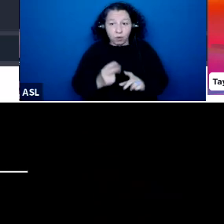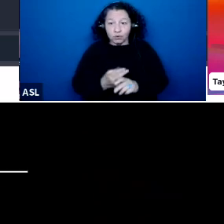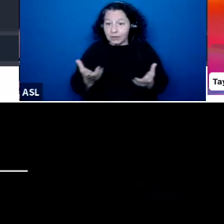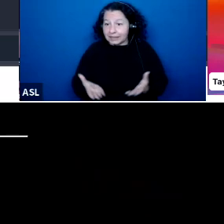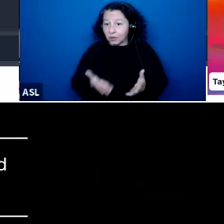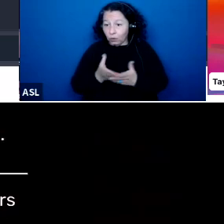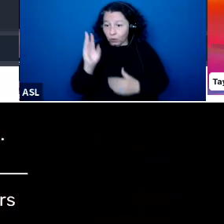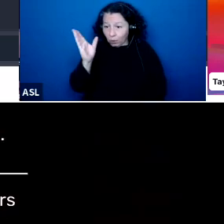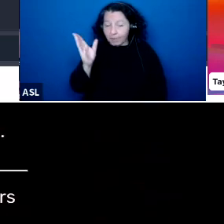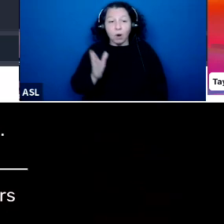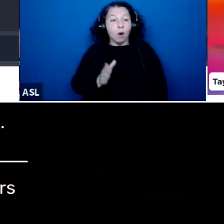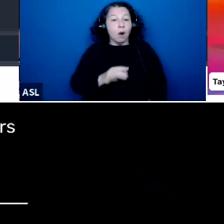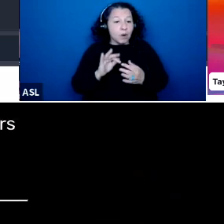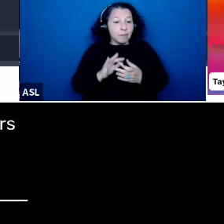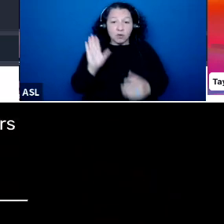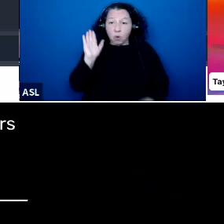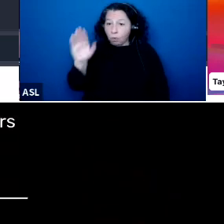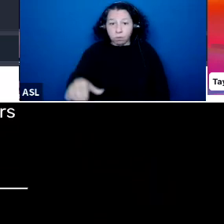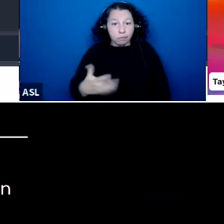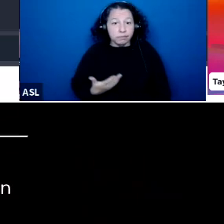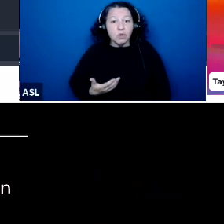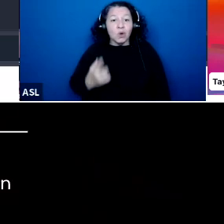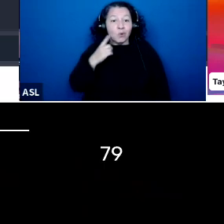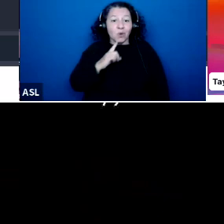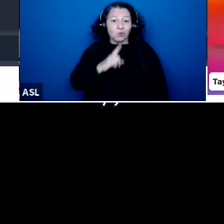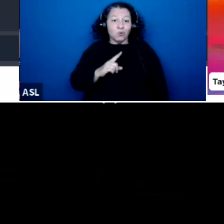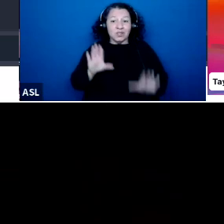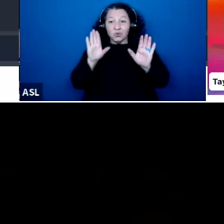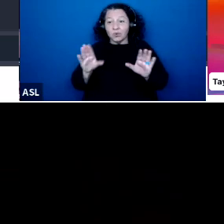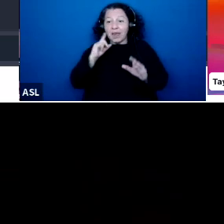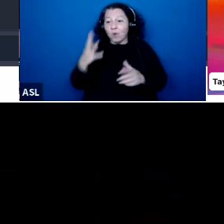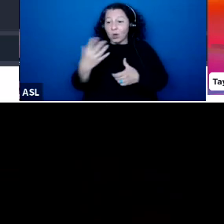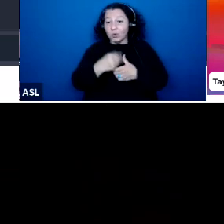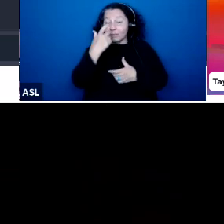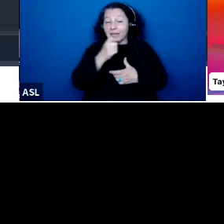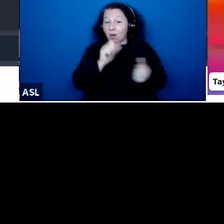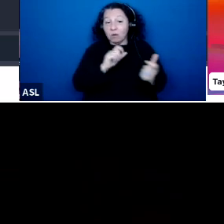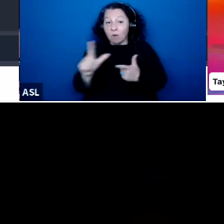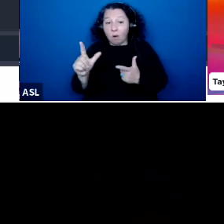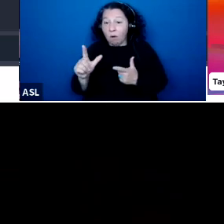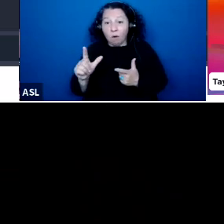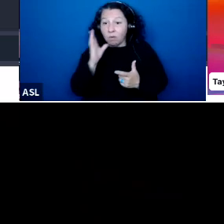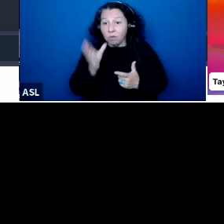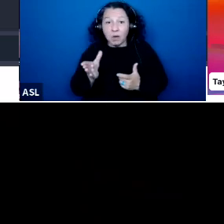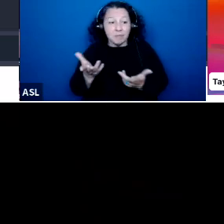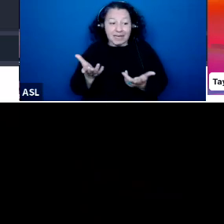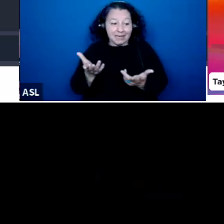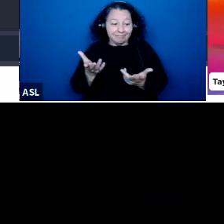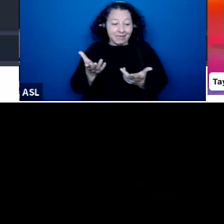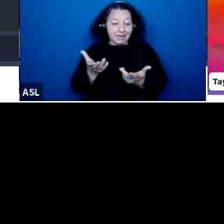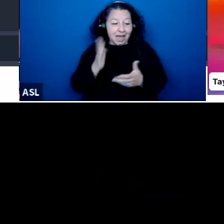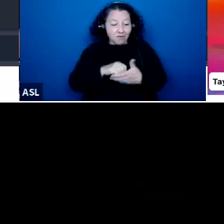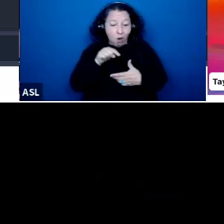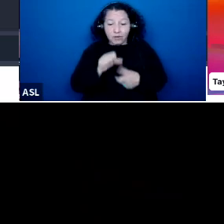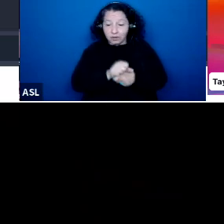here in this webinar that are all mentioned throughout. We thought it was great to include because not everybody is going to